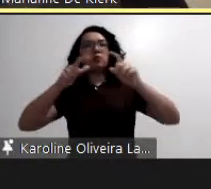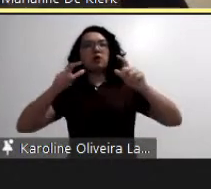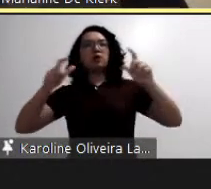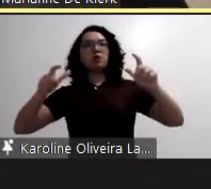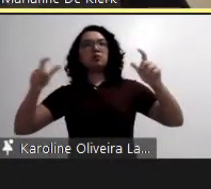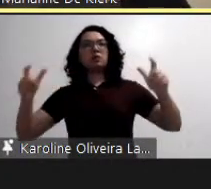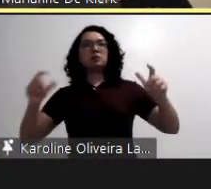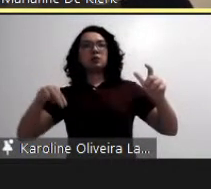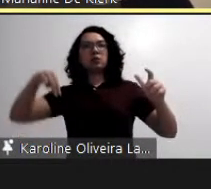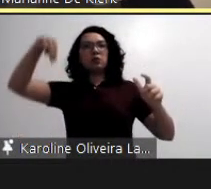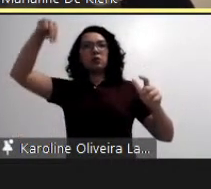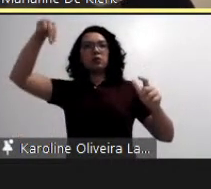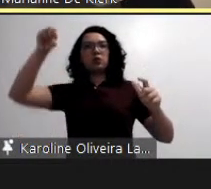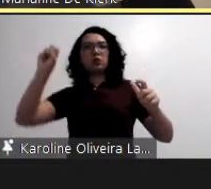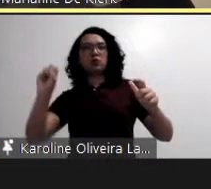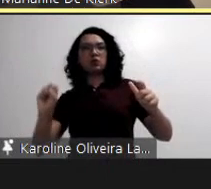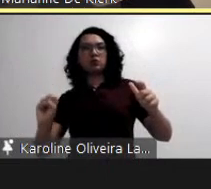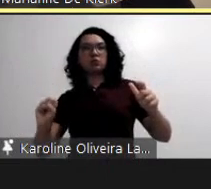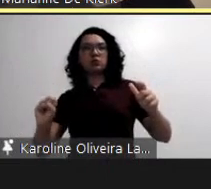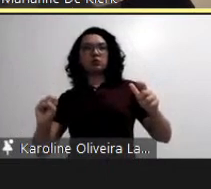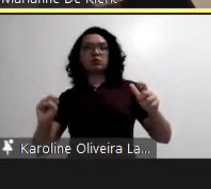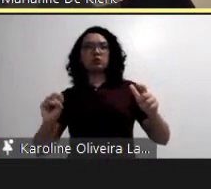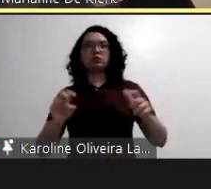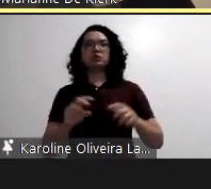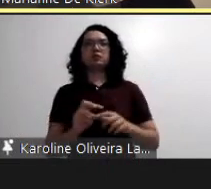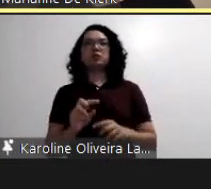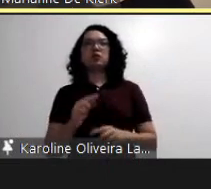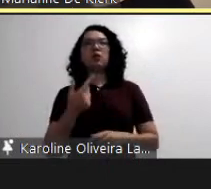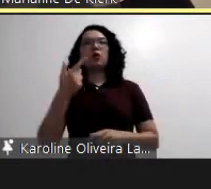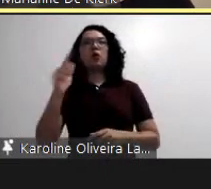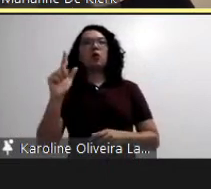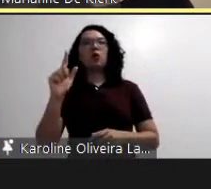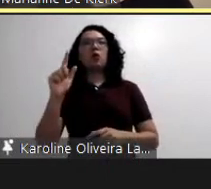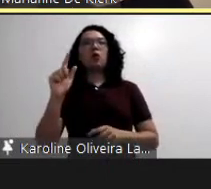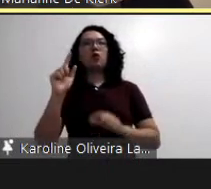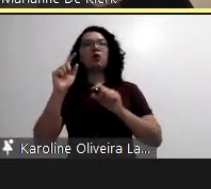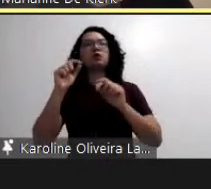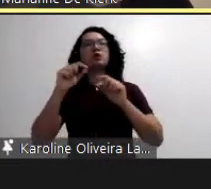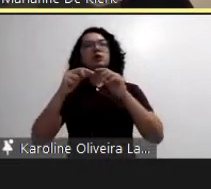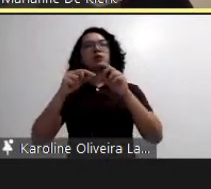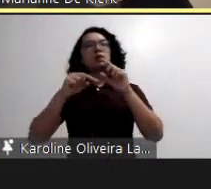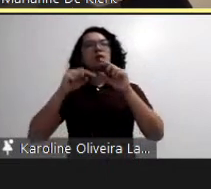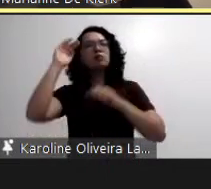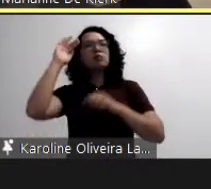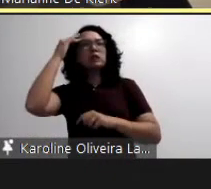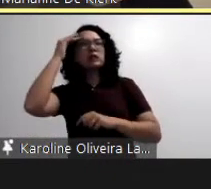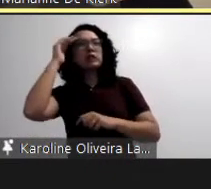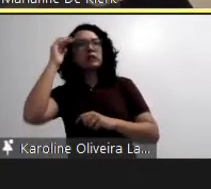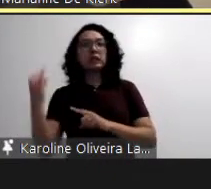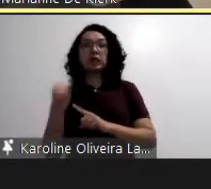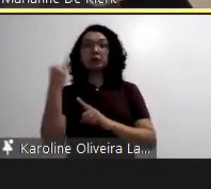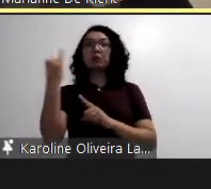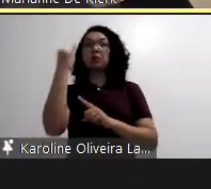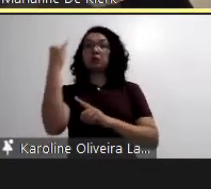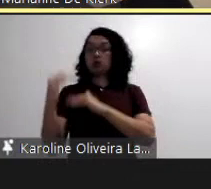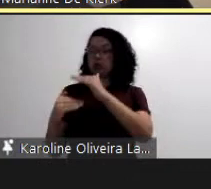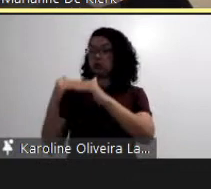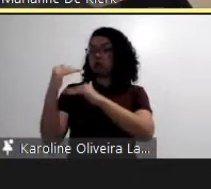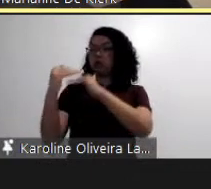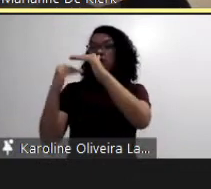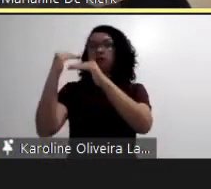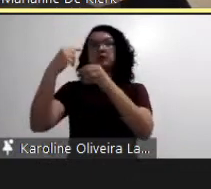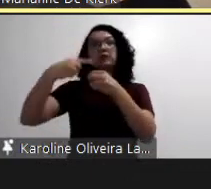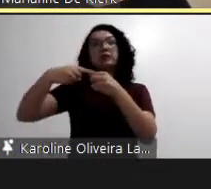Now, an incredibly important thing to understand in terms of our city development was the impact of apartheid on spatial planning.